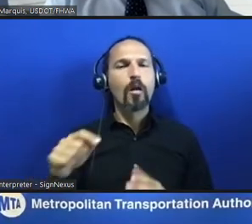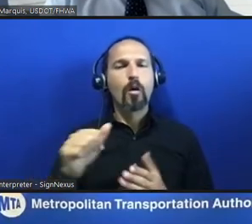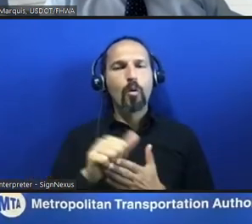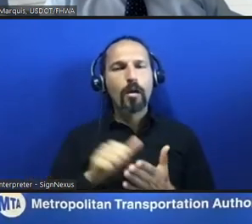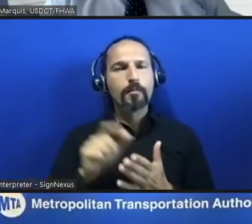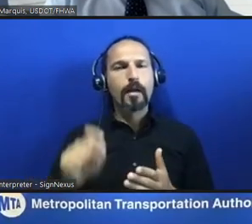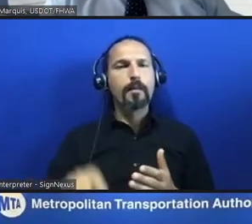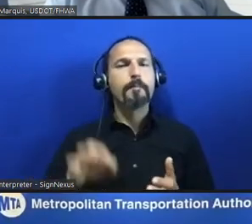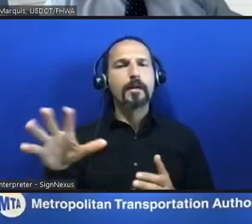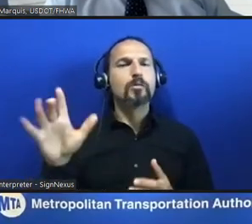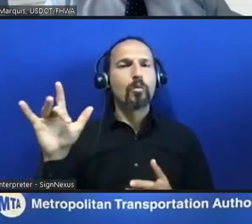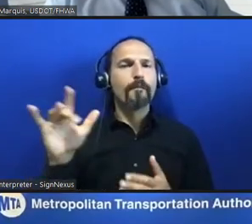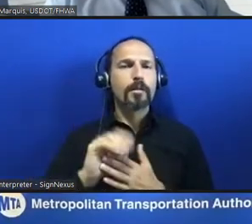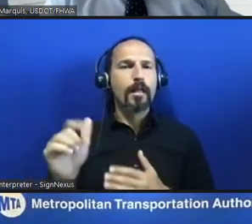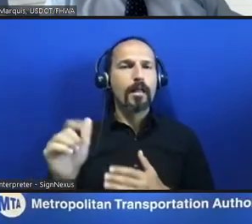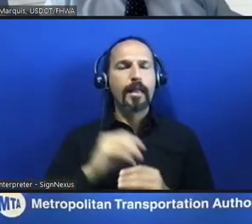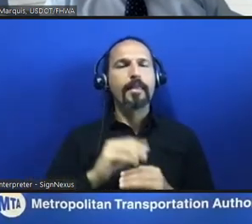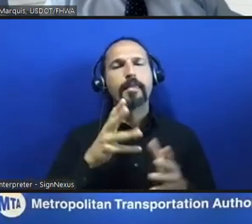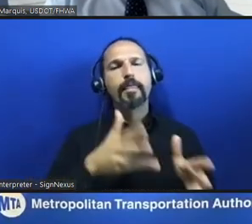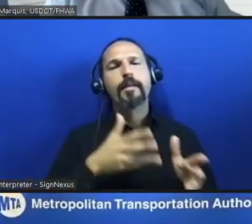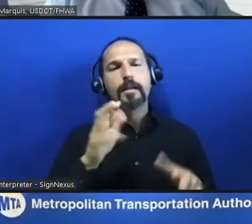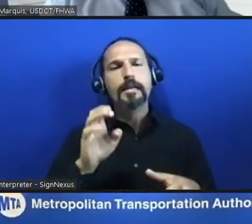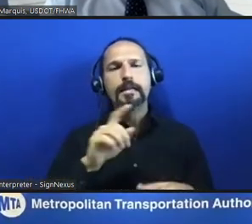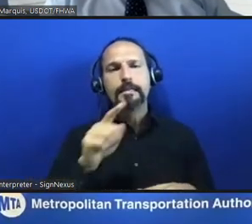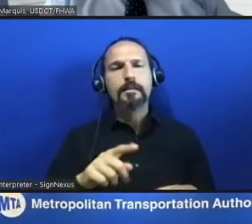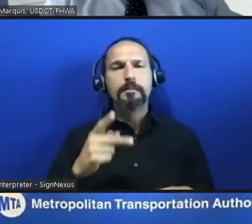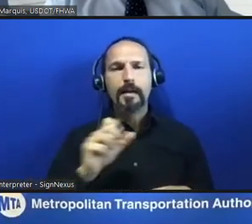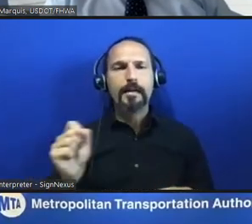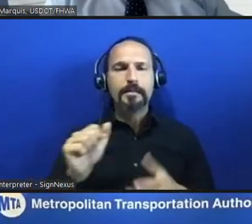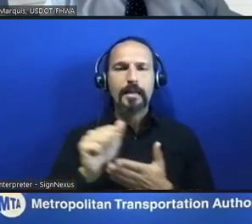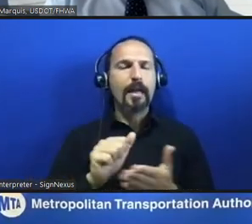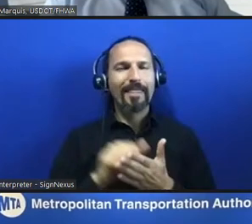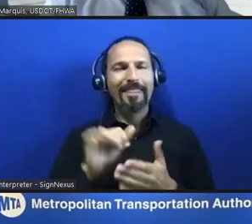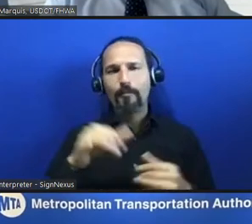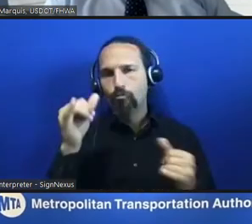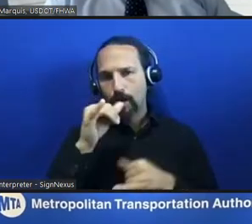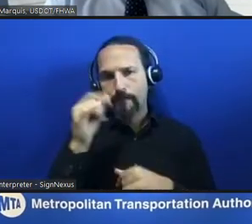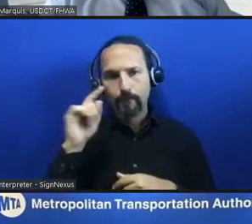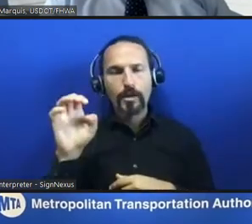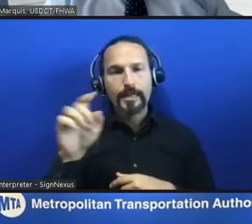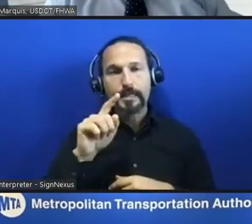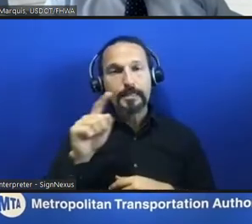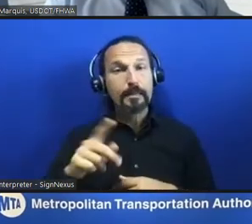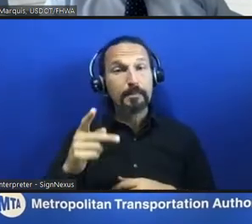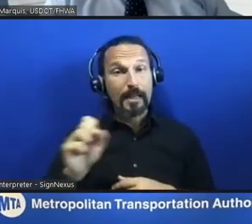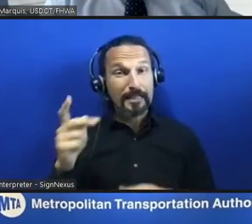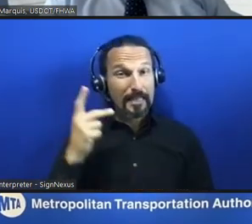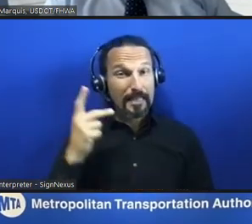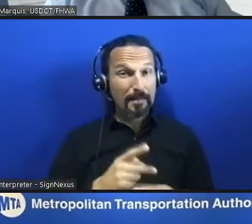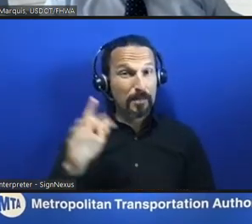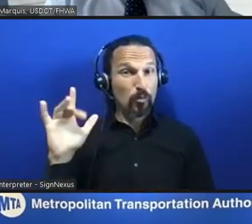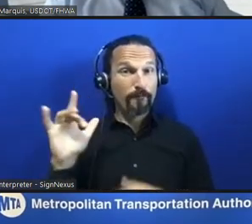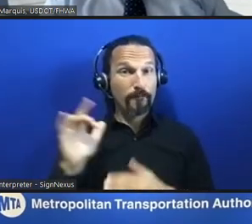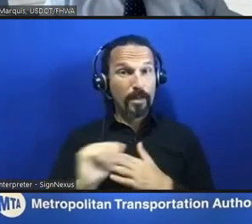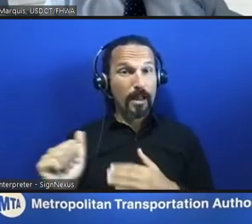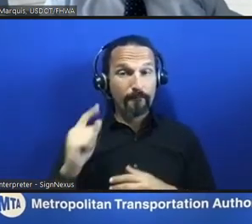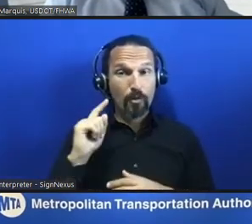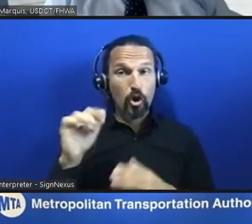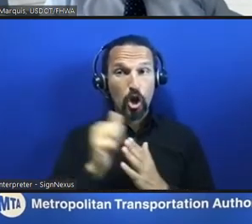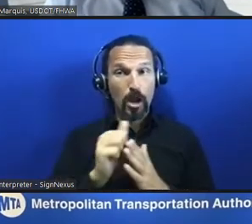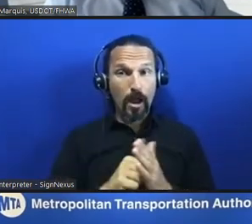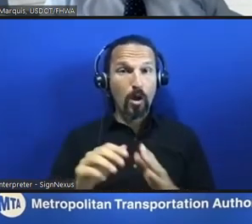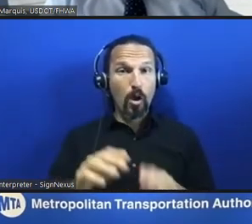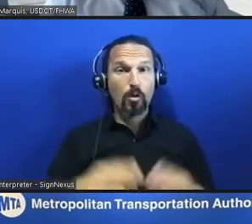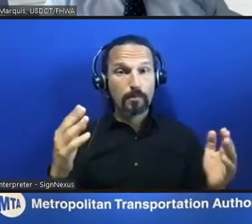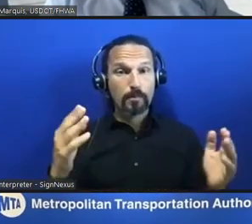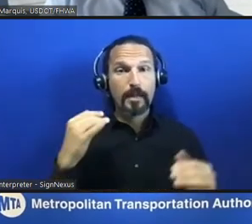leave a 25 minimum sitting in an Easy Pass account that is ridiculous for Easy Pass to keep twenty five dollars just to have an account open